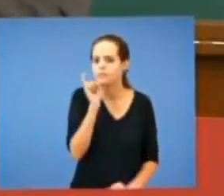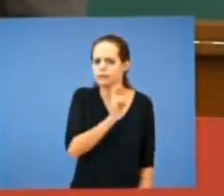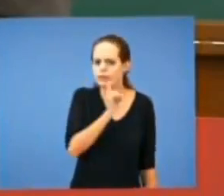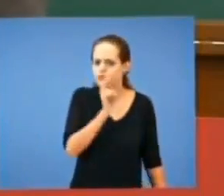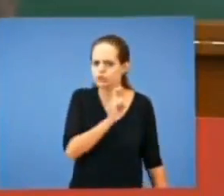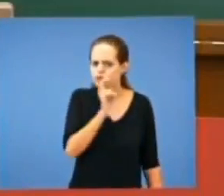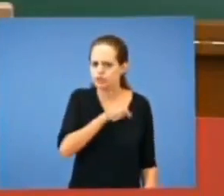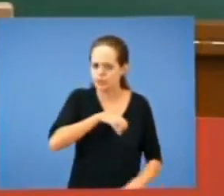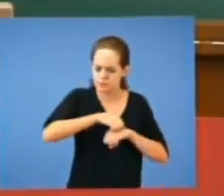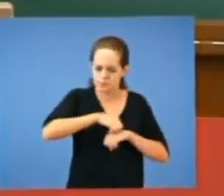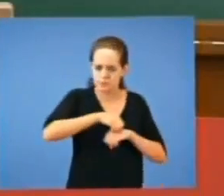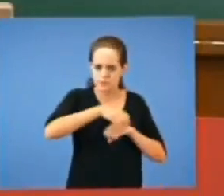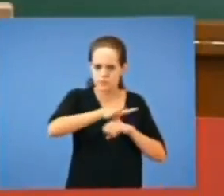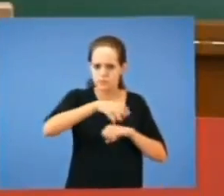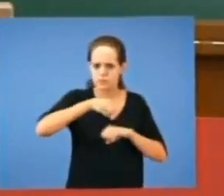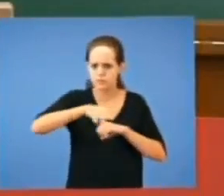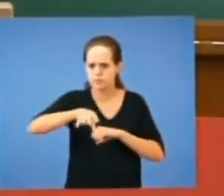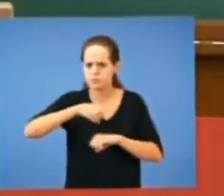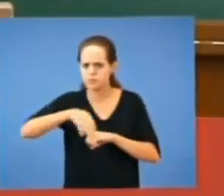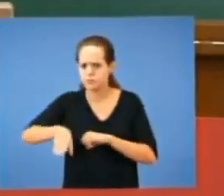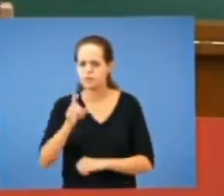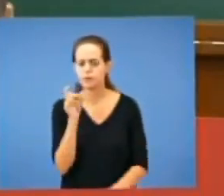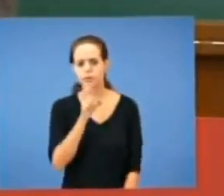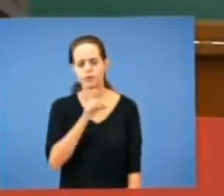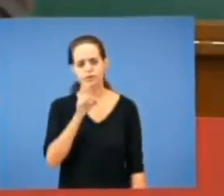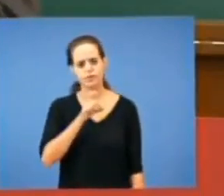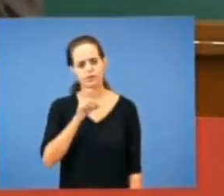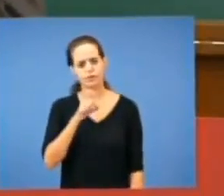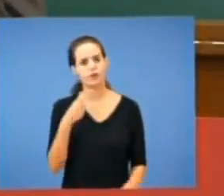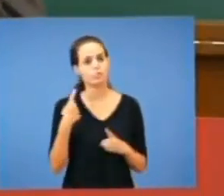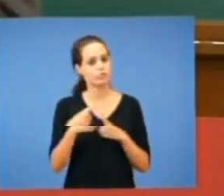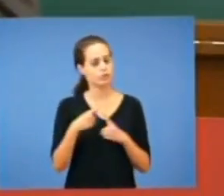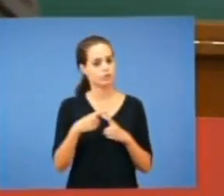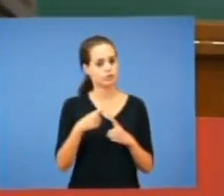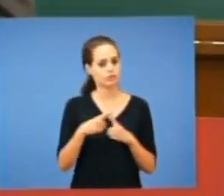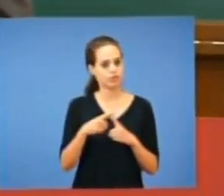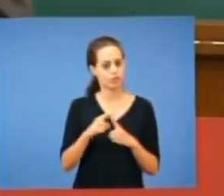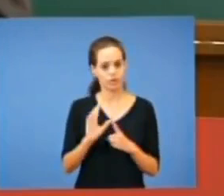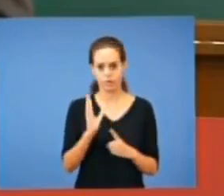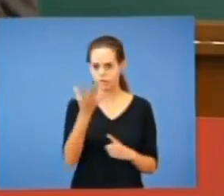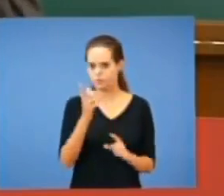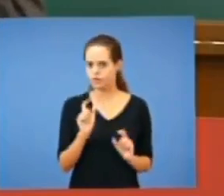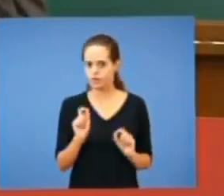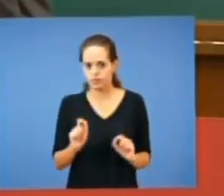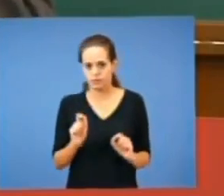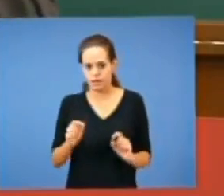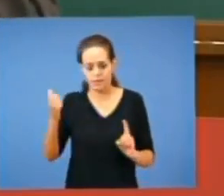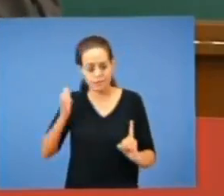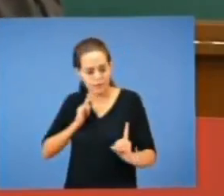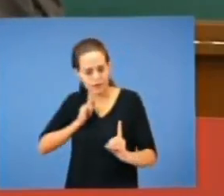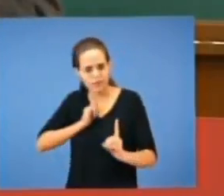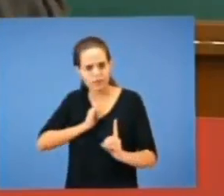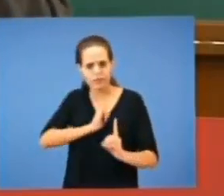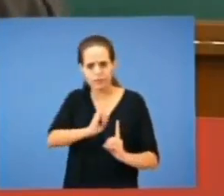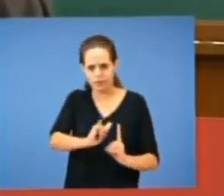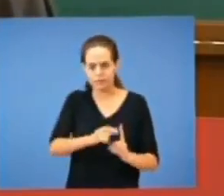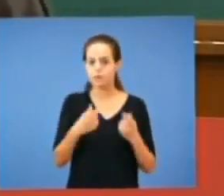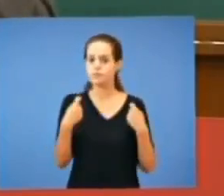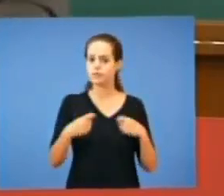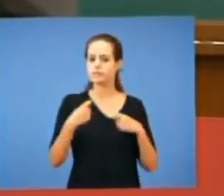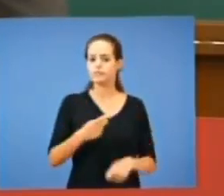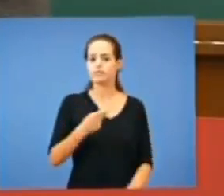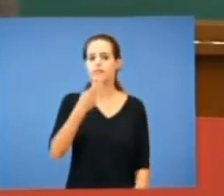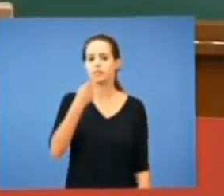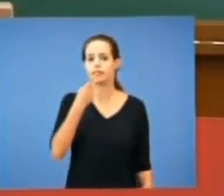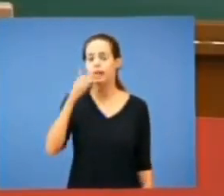lie. Why? Because in truth, he had, as a prophet, he had to say